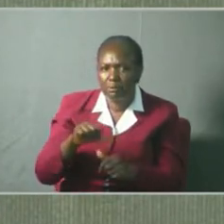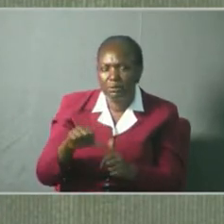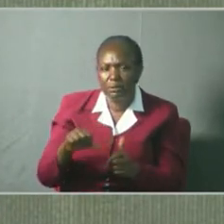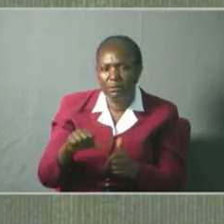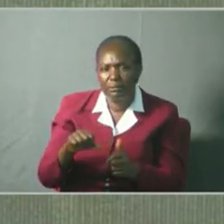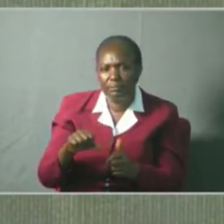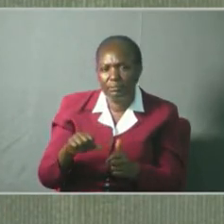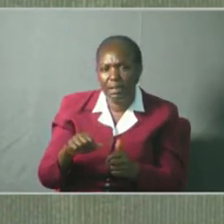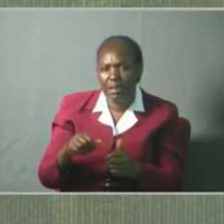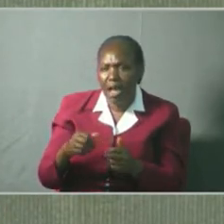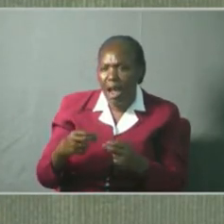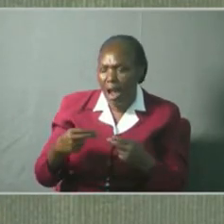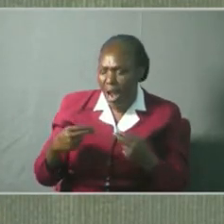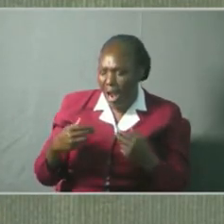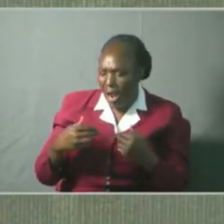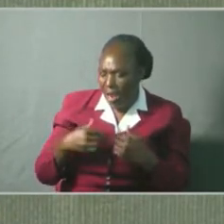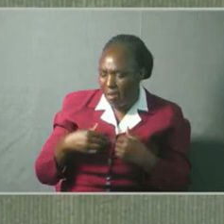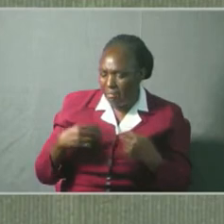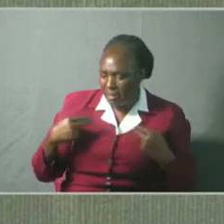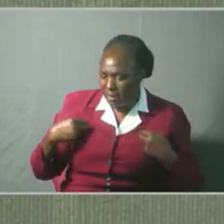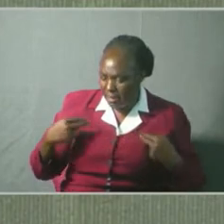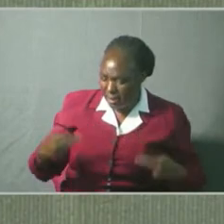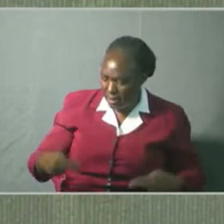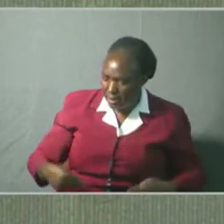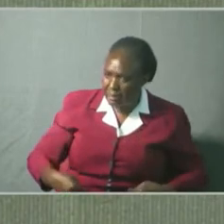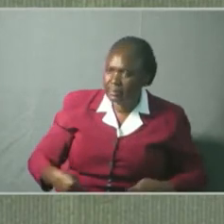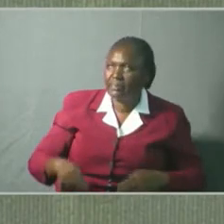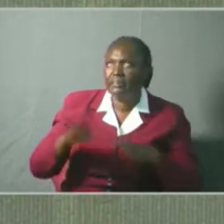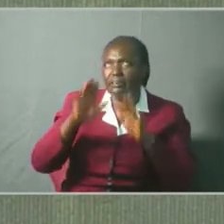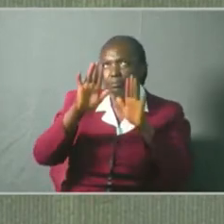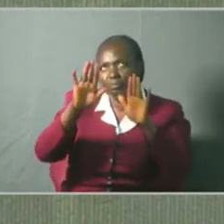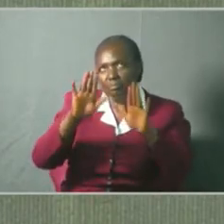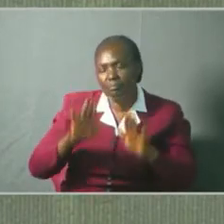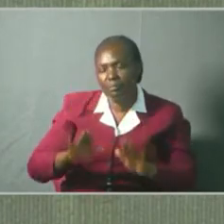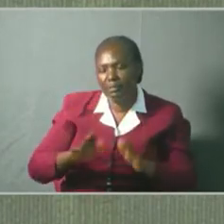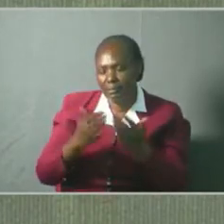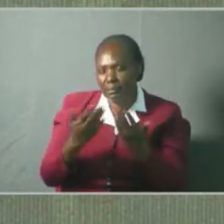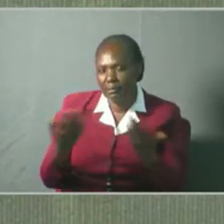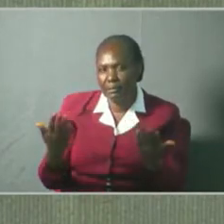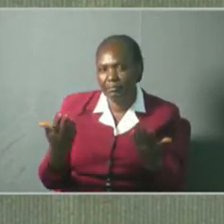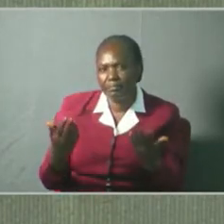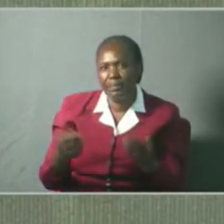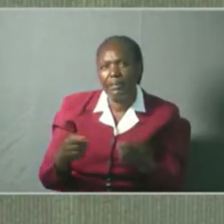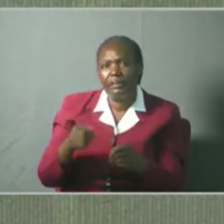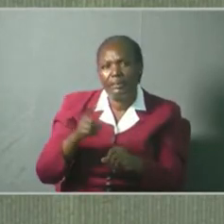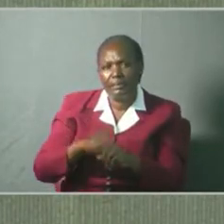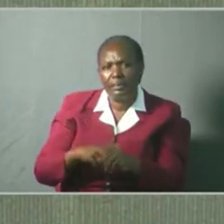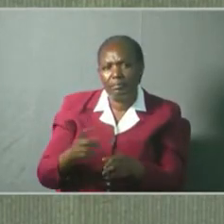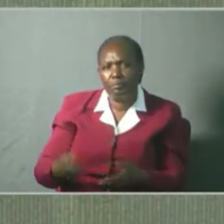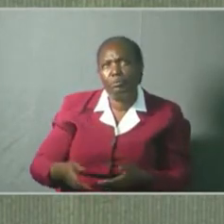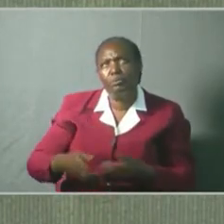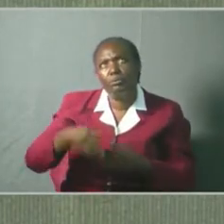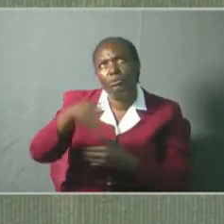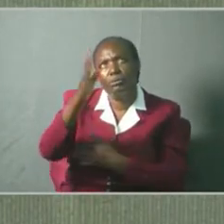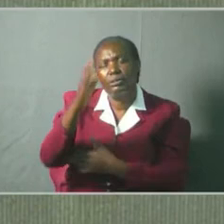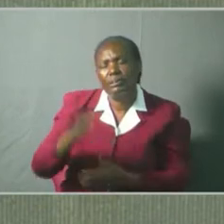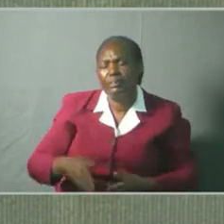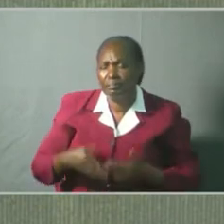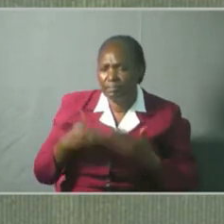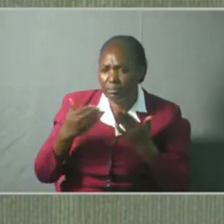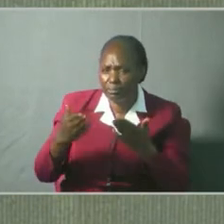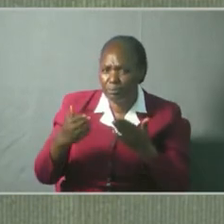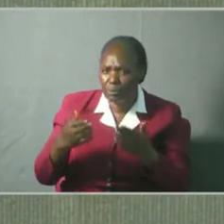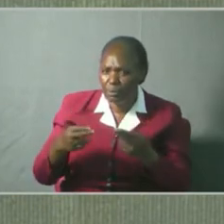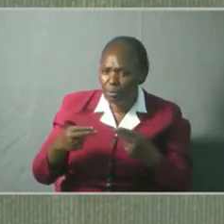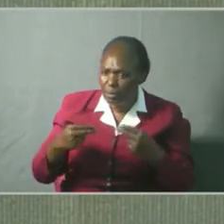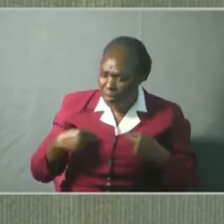having health is our greatest wealth. So when God bombards you on health issues, he wants to